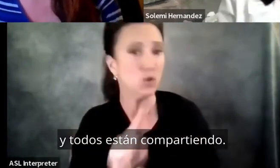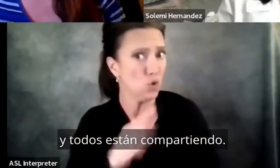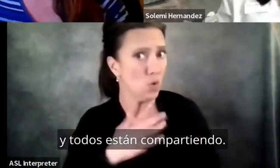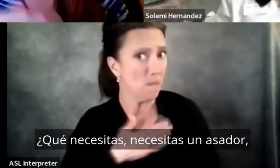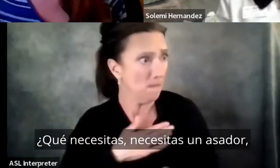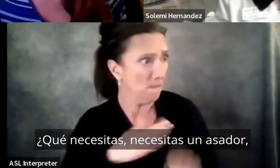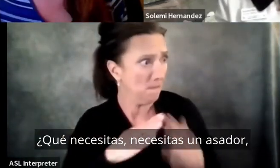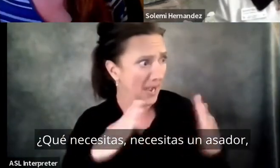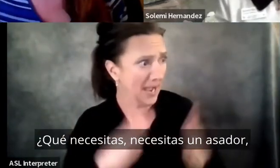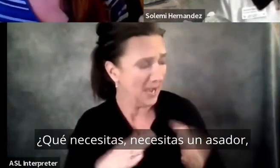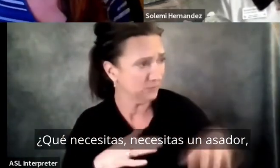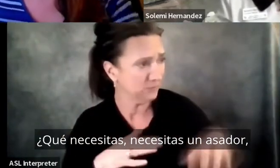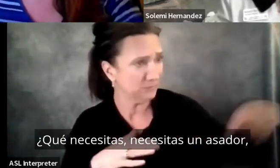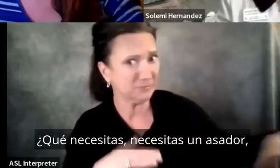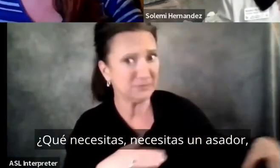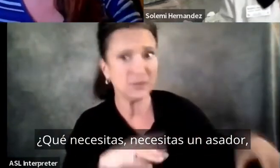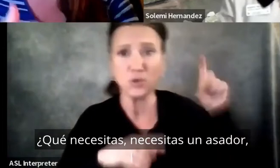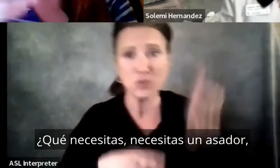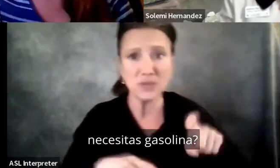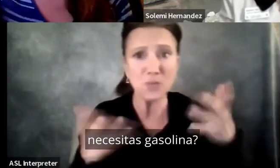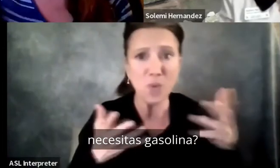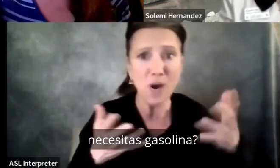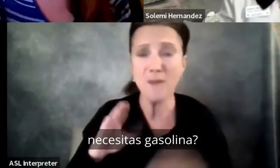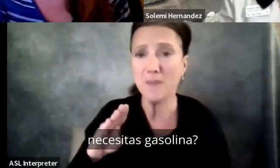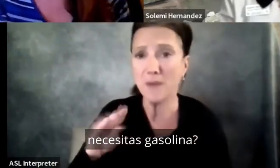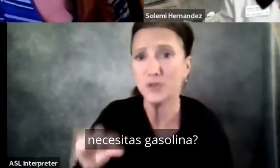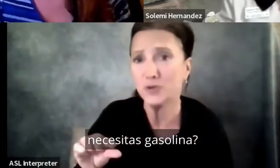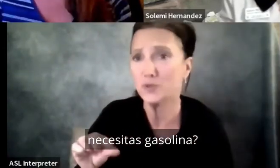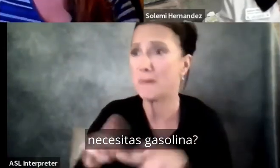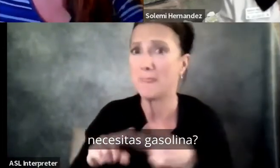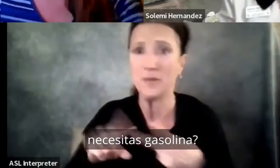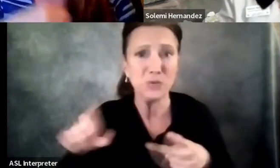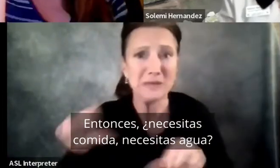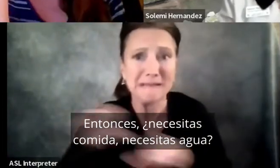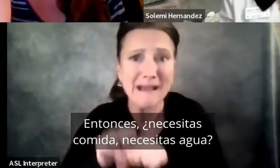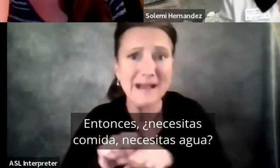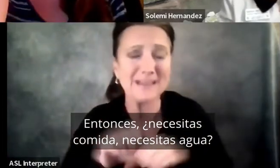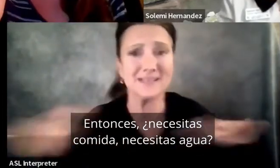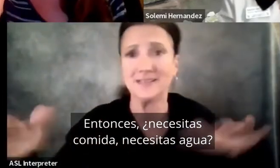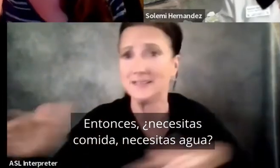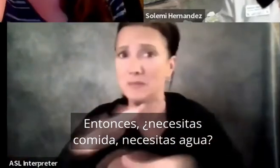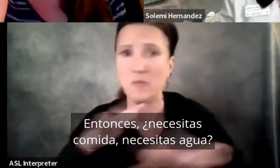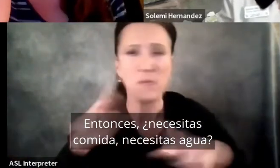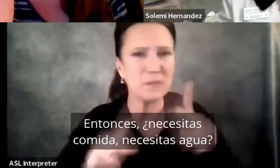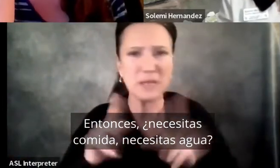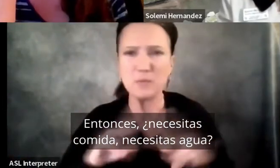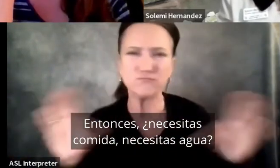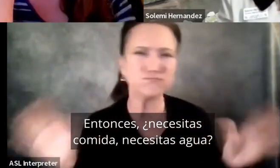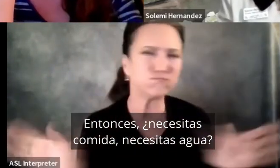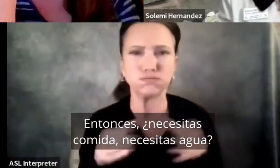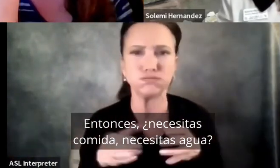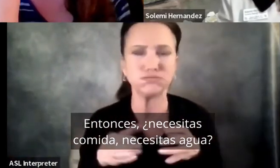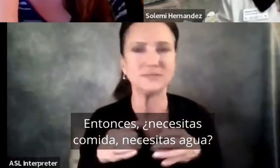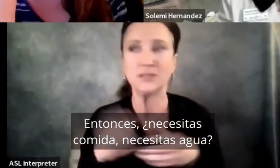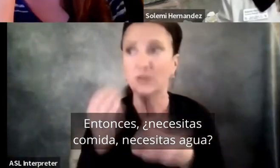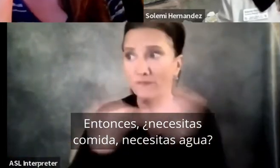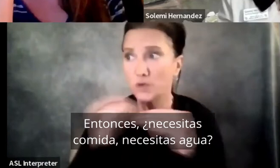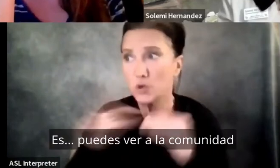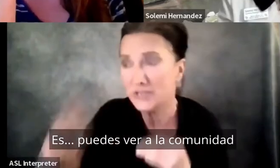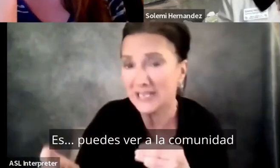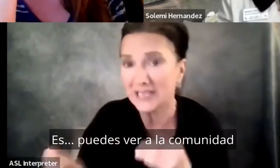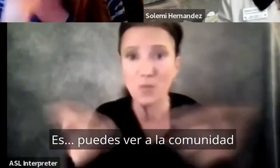all sharing. What do you need? Do you need a barbecue? Do you need gasoline? Do you need, you know, so it's, you know, do you need food? Do you need